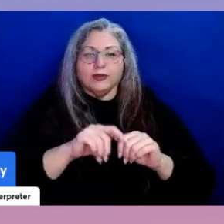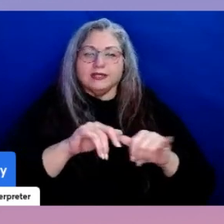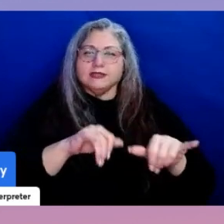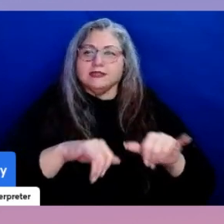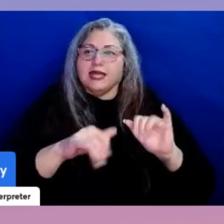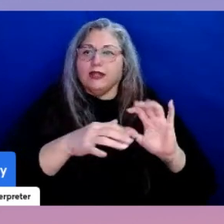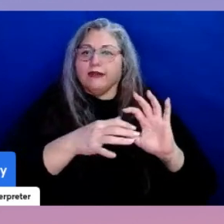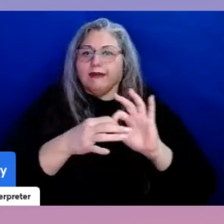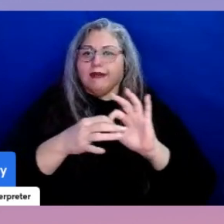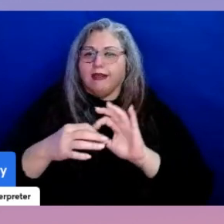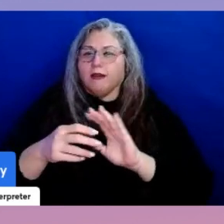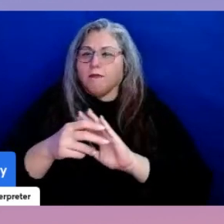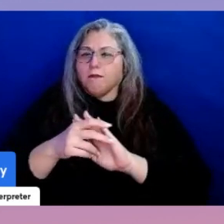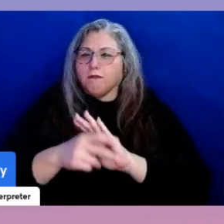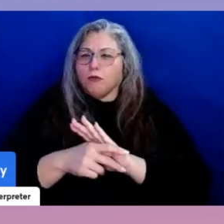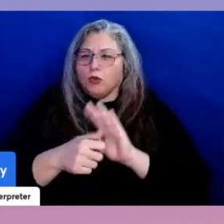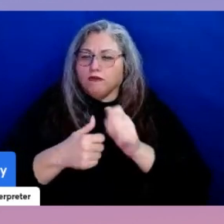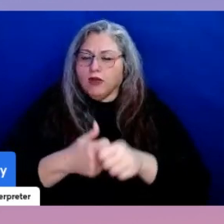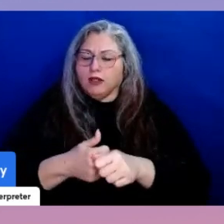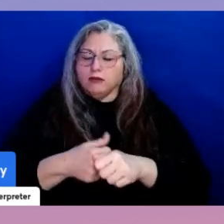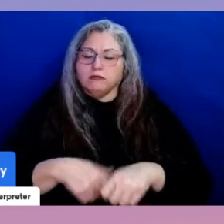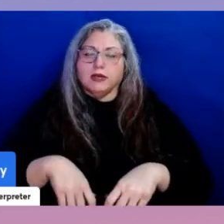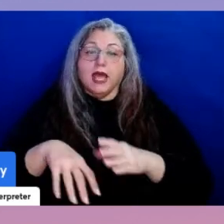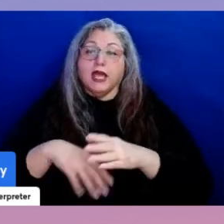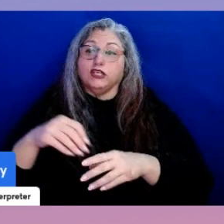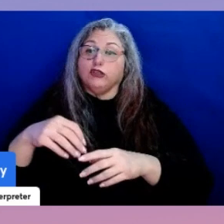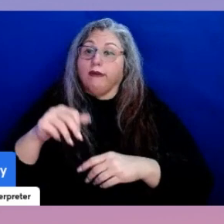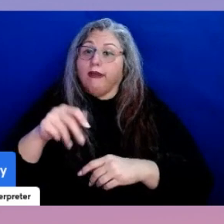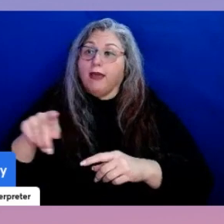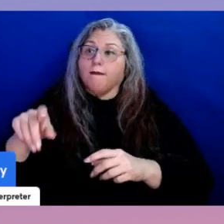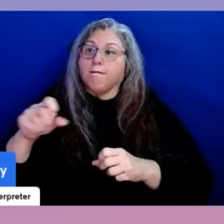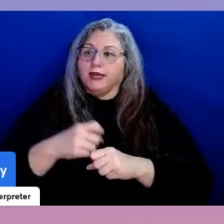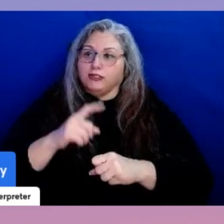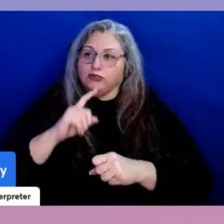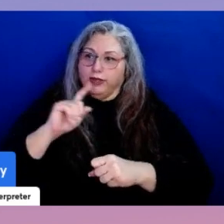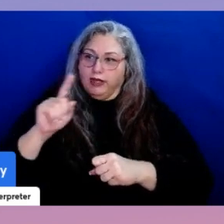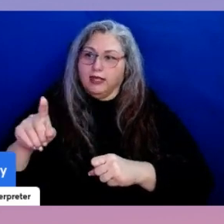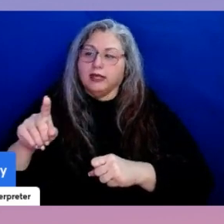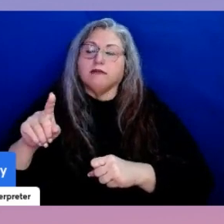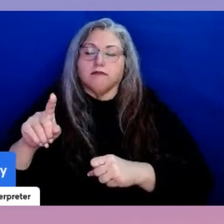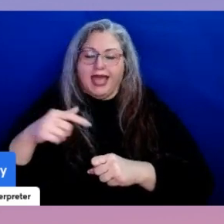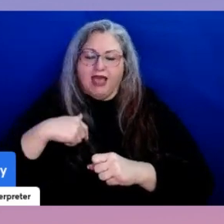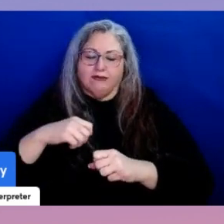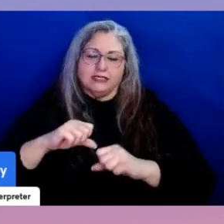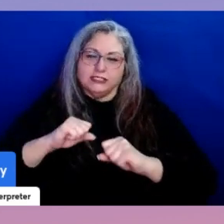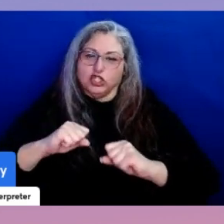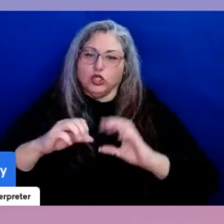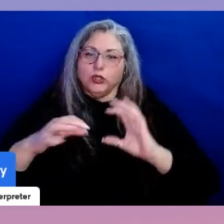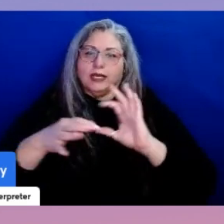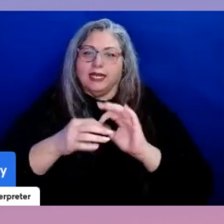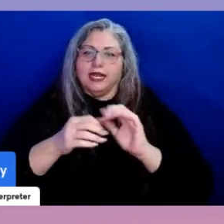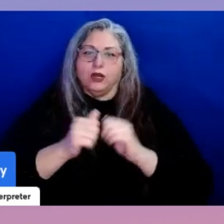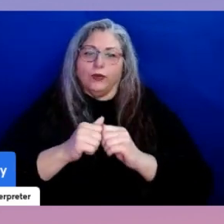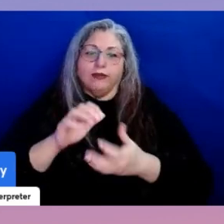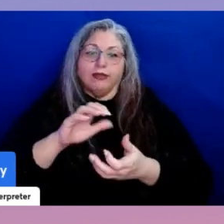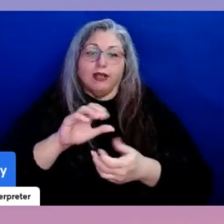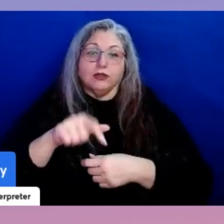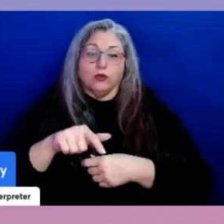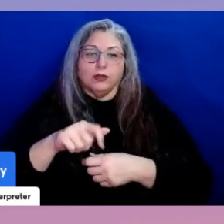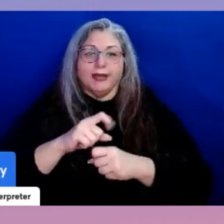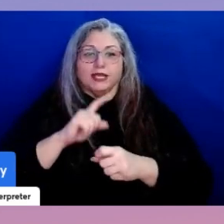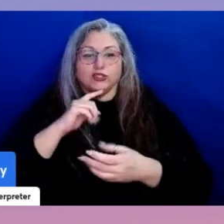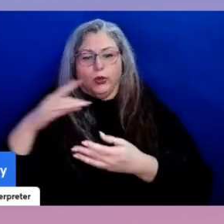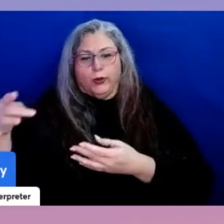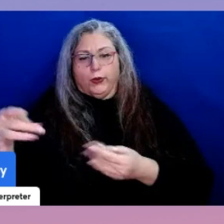protocols. External applications can ensure that there's a secure connection to Cloud SQL, enabling the seamless transfer of